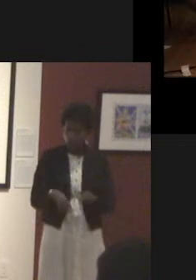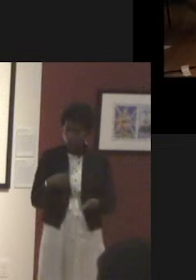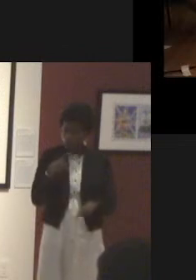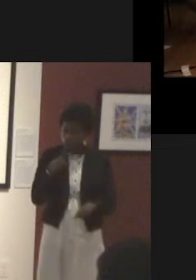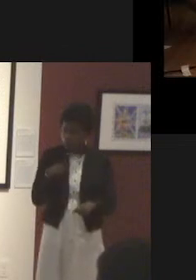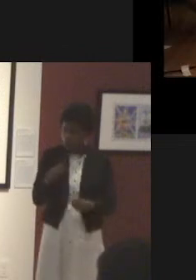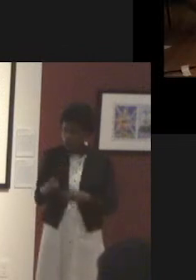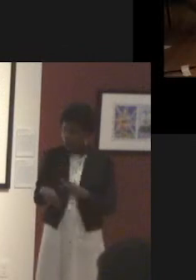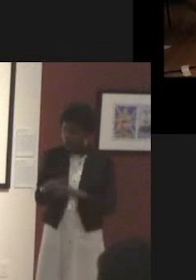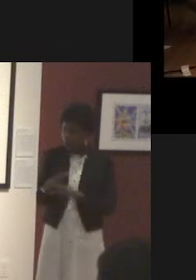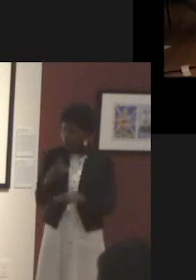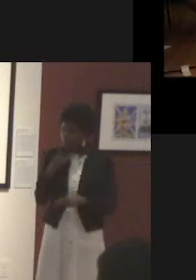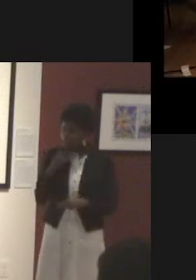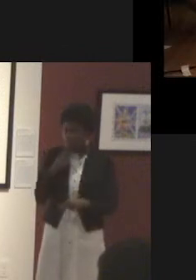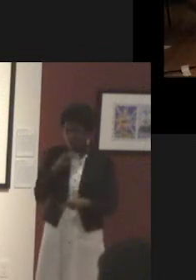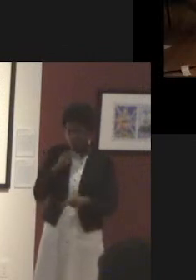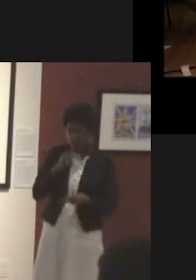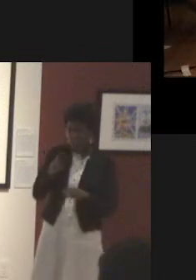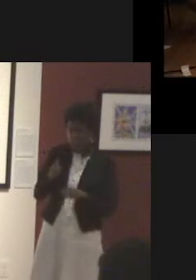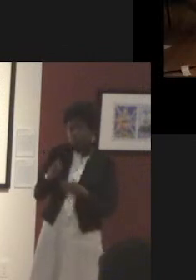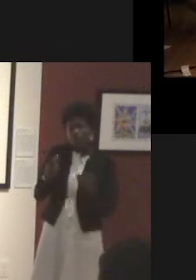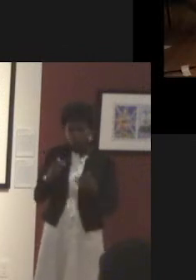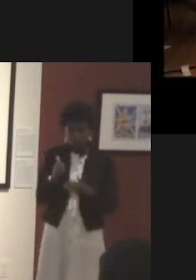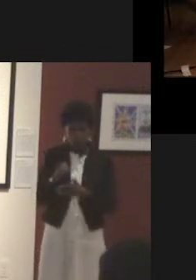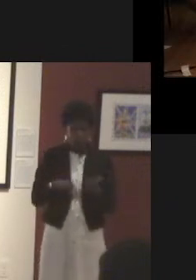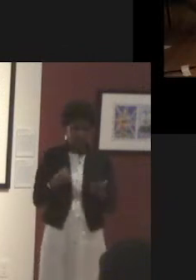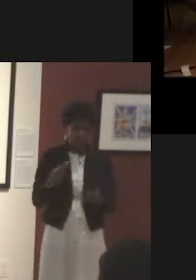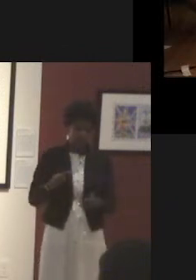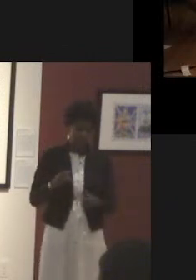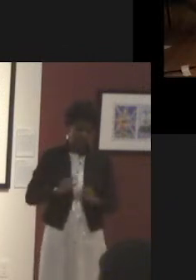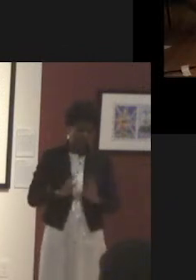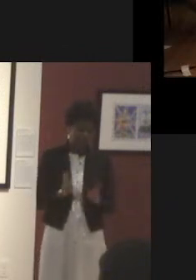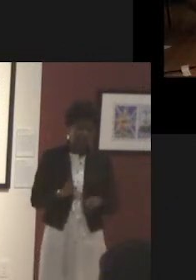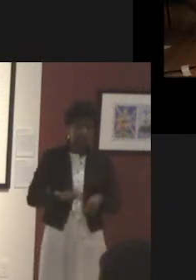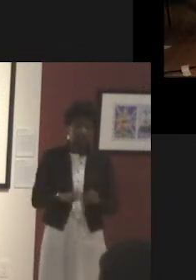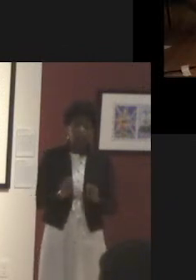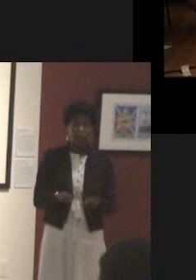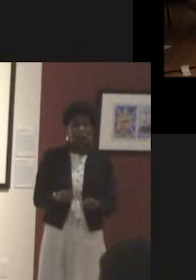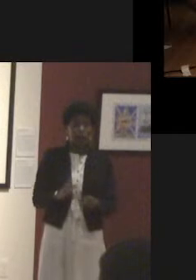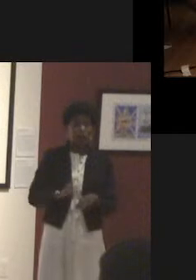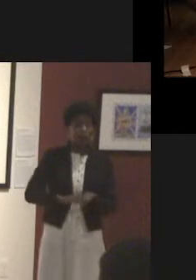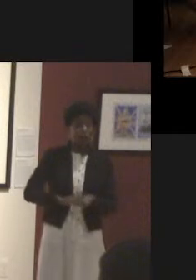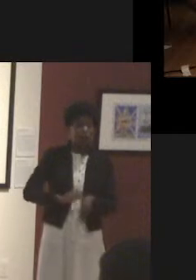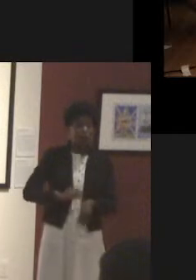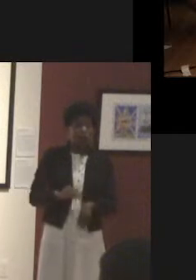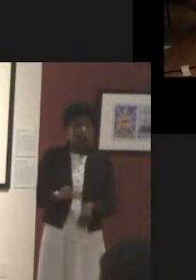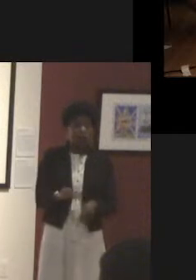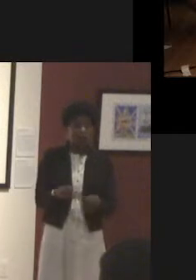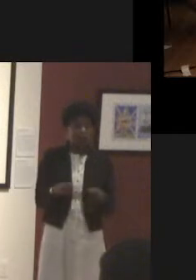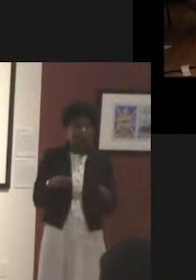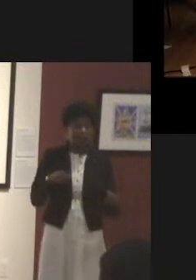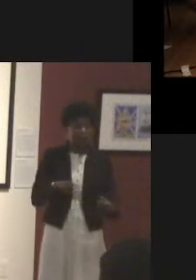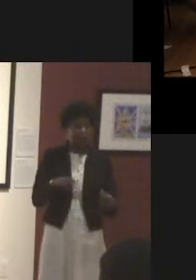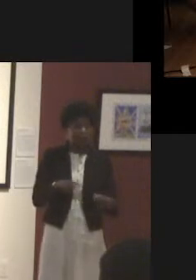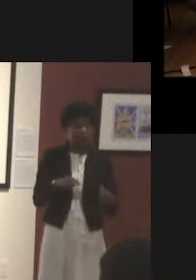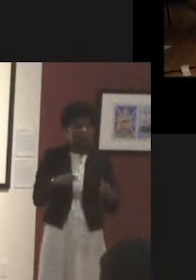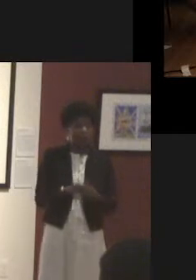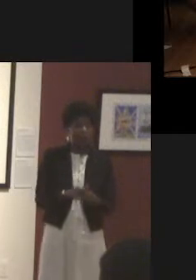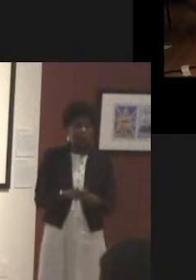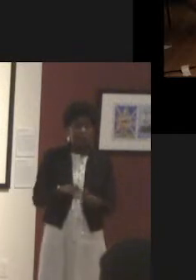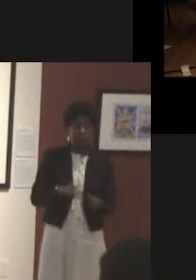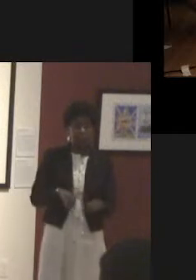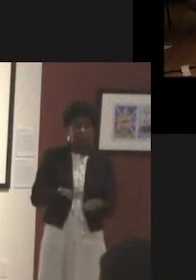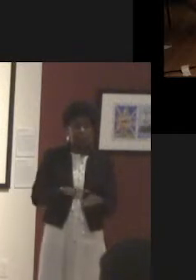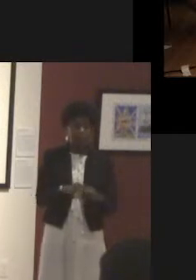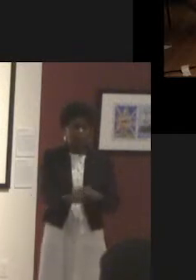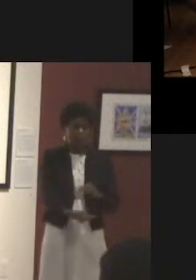such questions besides art historians, that turns off and on in sync with the running belt of the machine,